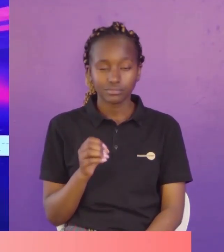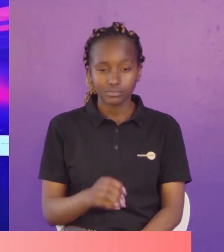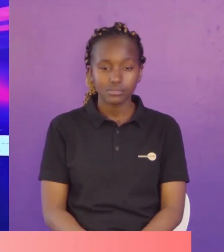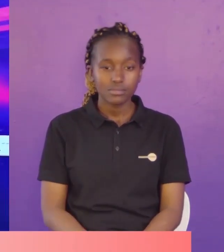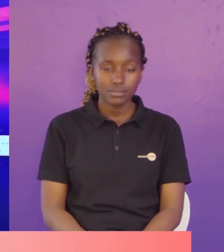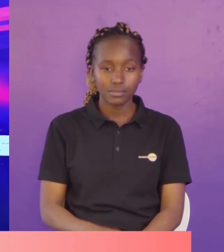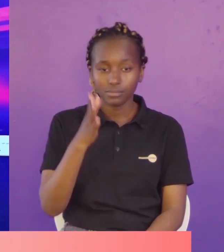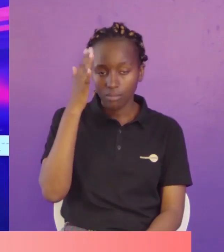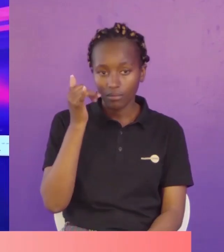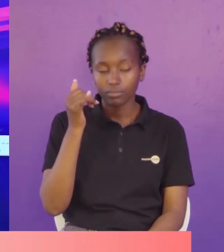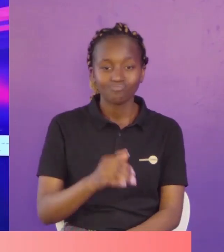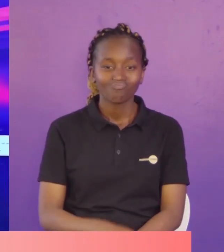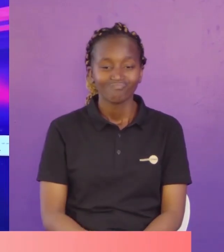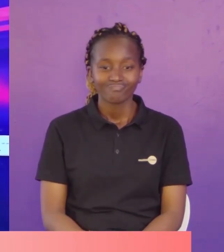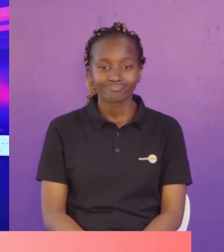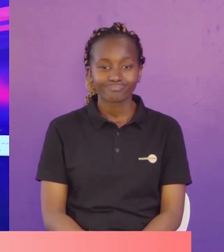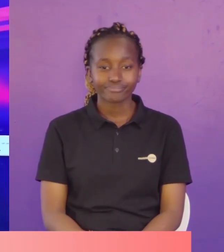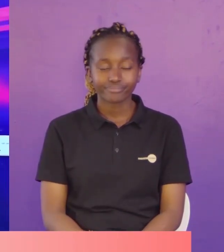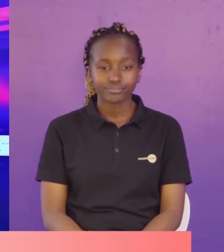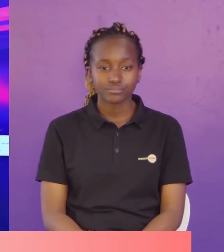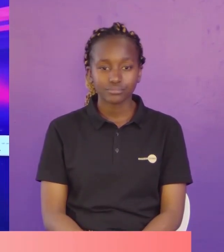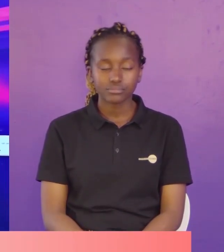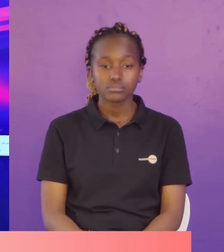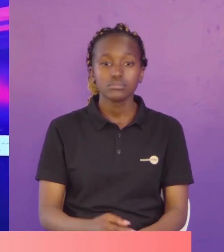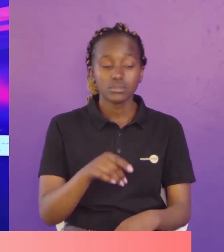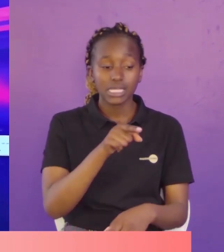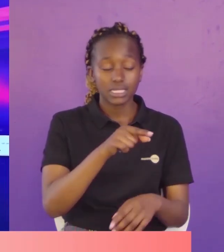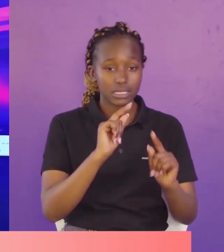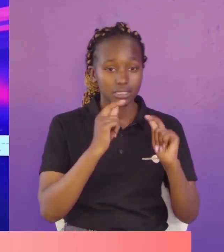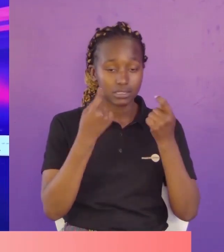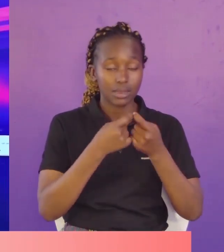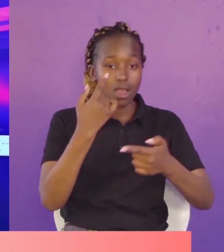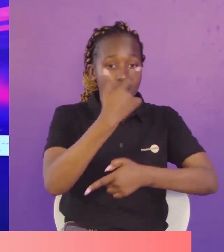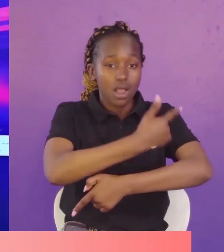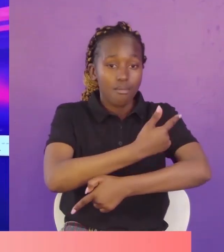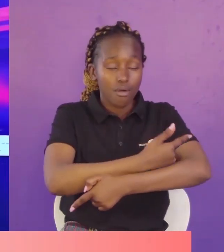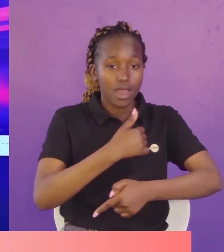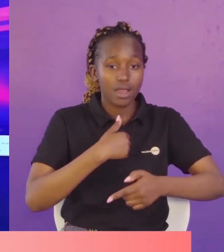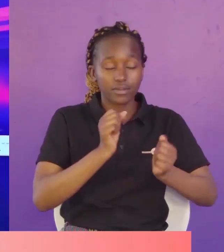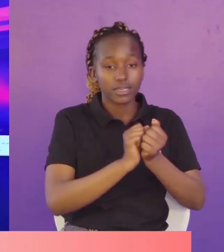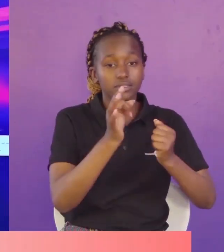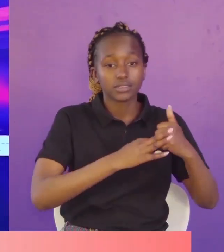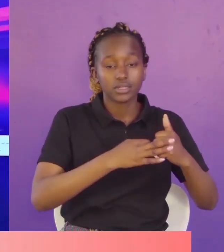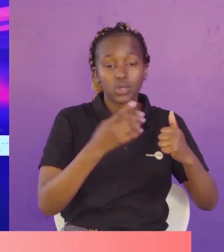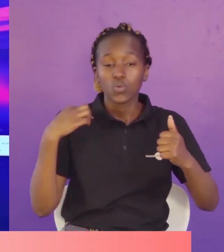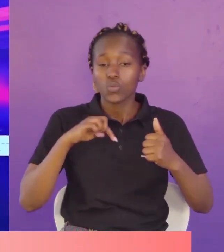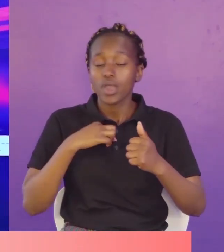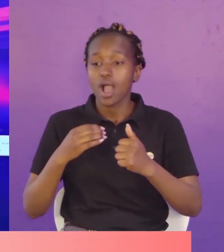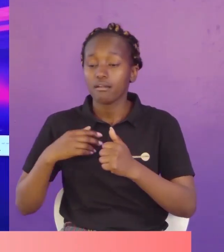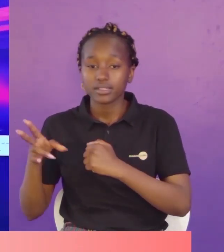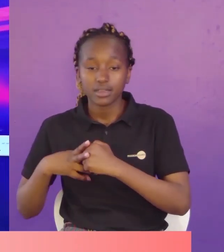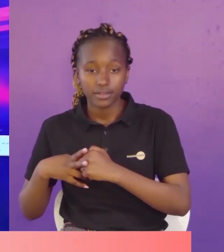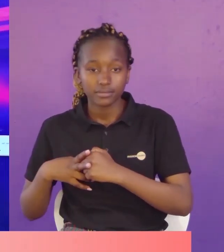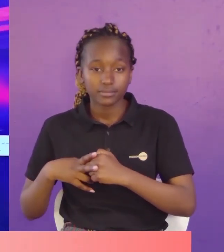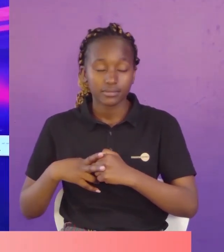mathematically, when you look at the points that Gabon has 18, we have 7. And the